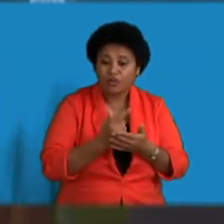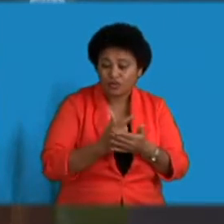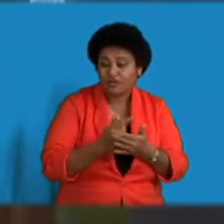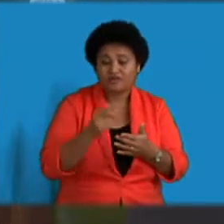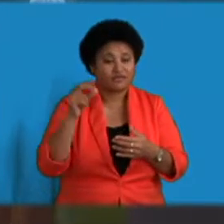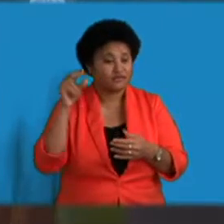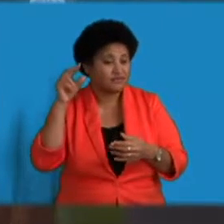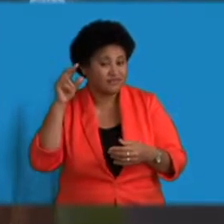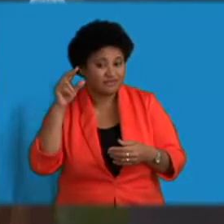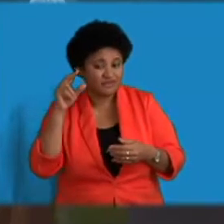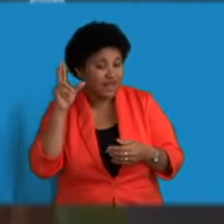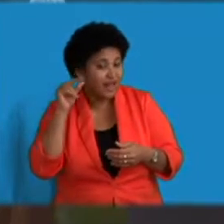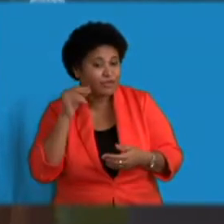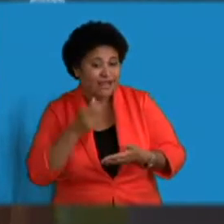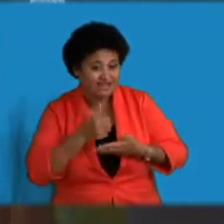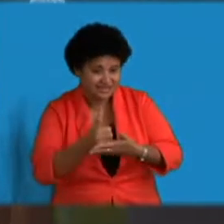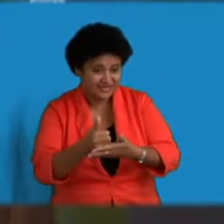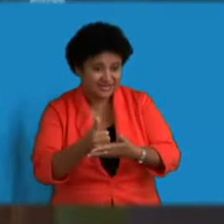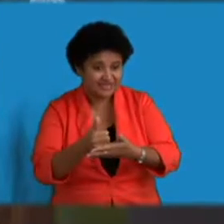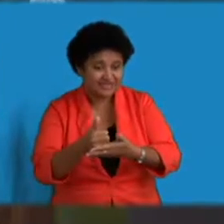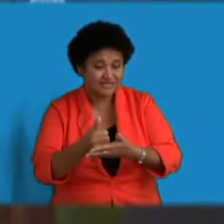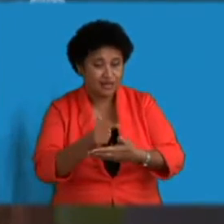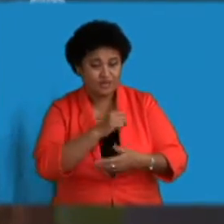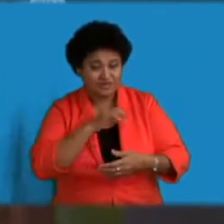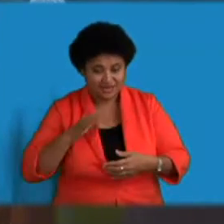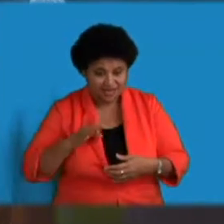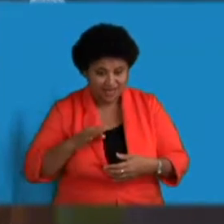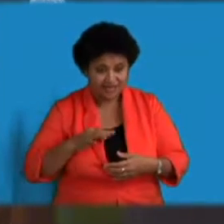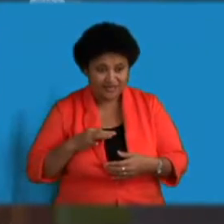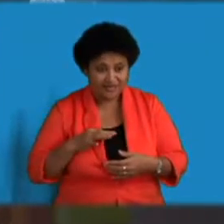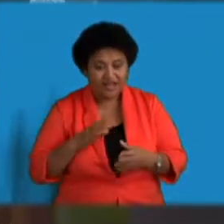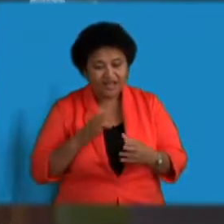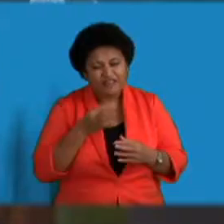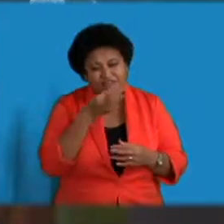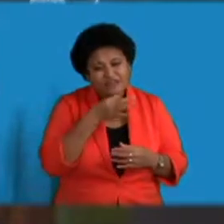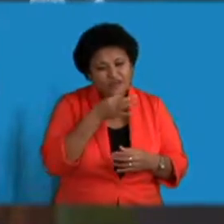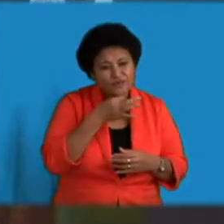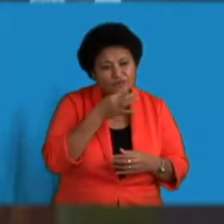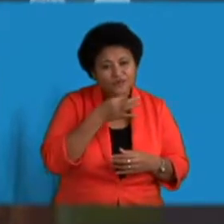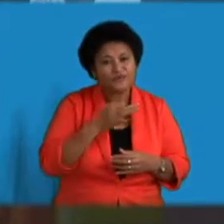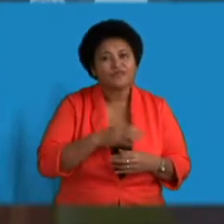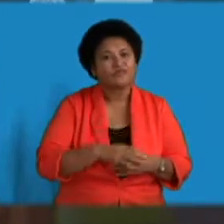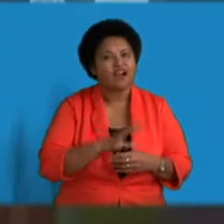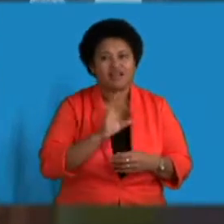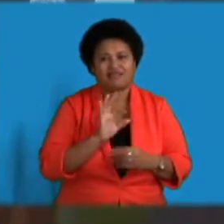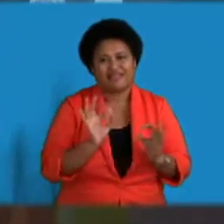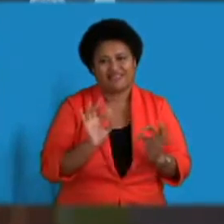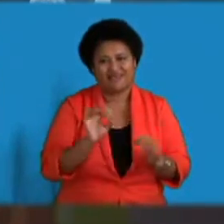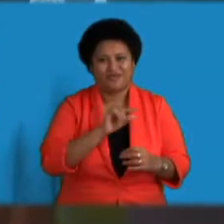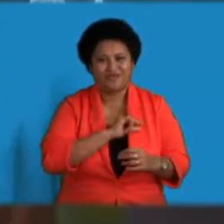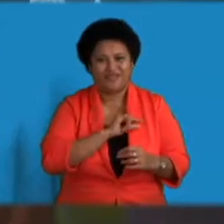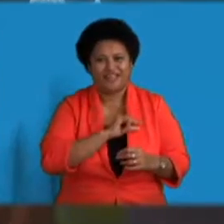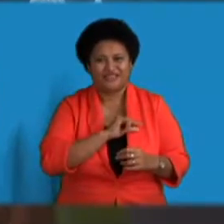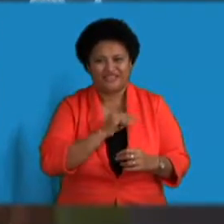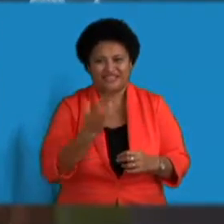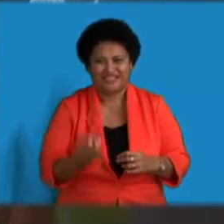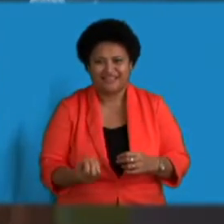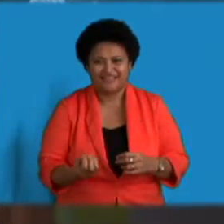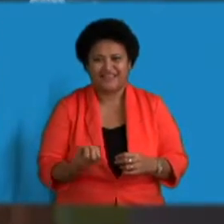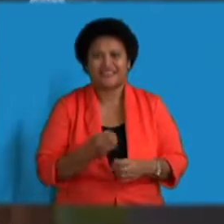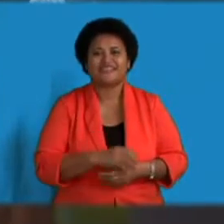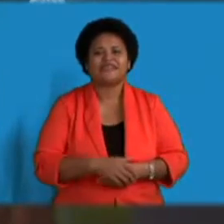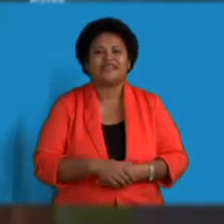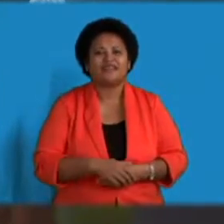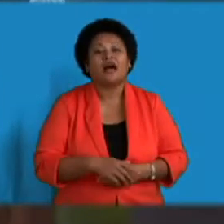or library assistants in schools, small but significant number of them are not qualified librarians because,